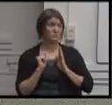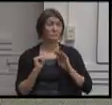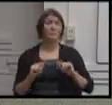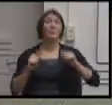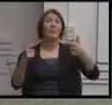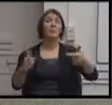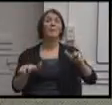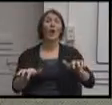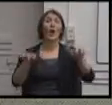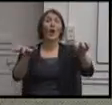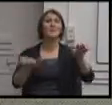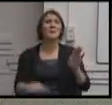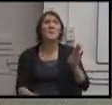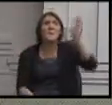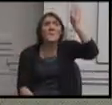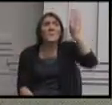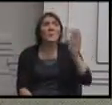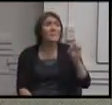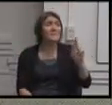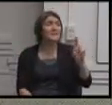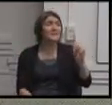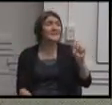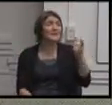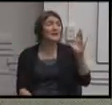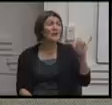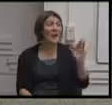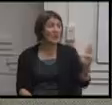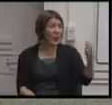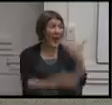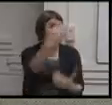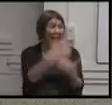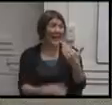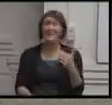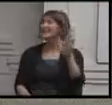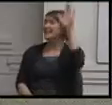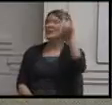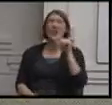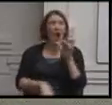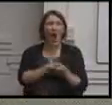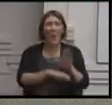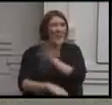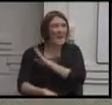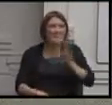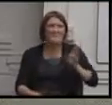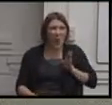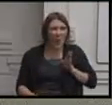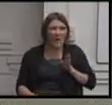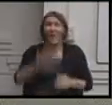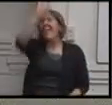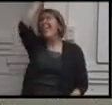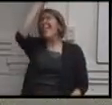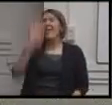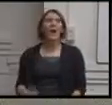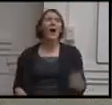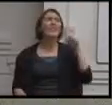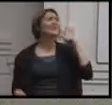Mrs. DeGray. Was that your hand? Yeah. Okay, well, you're not on the board anymore. I'll get you in a minute.